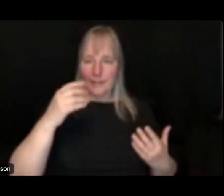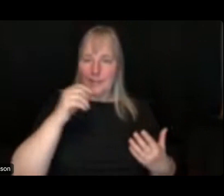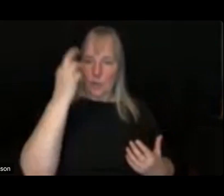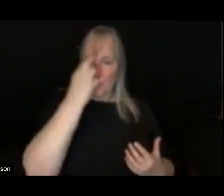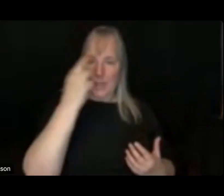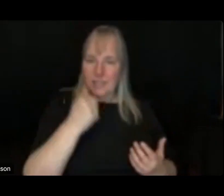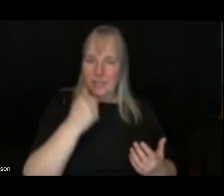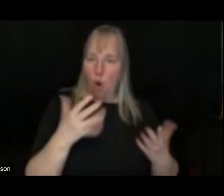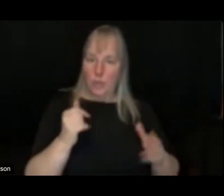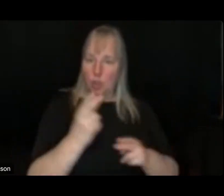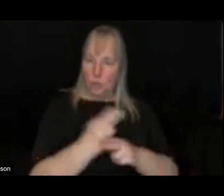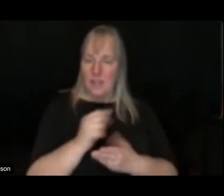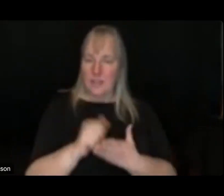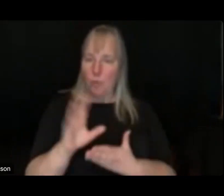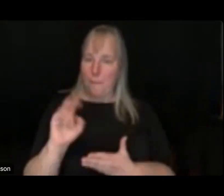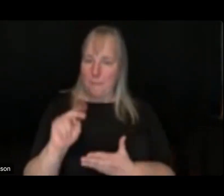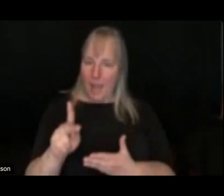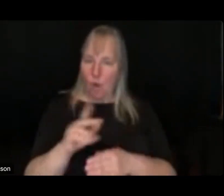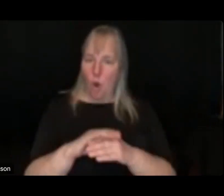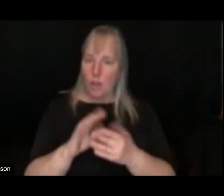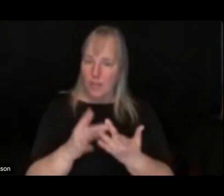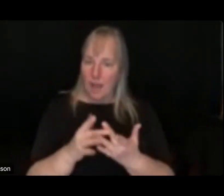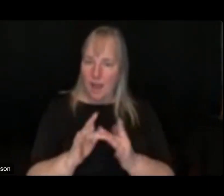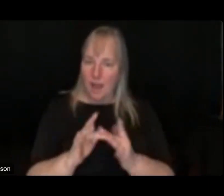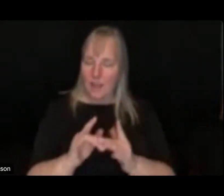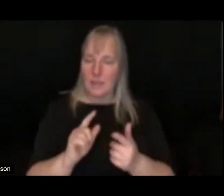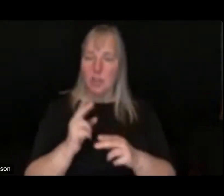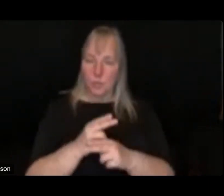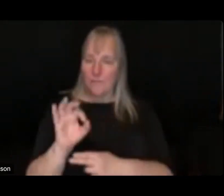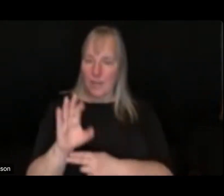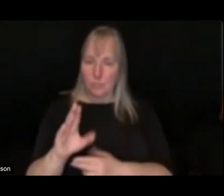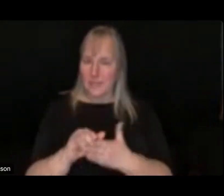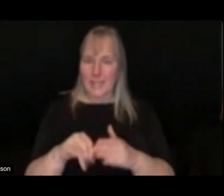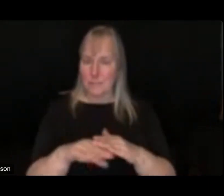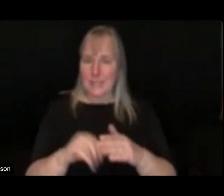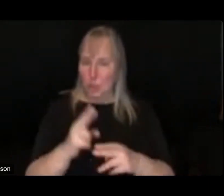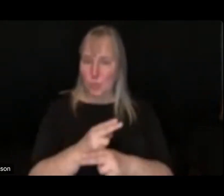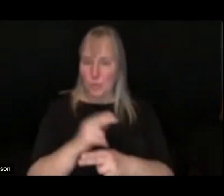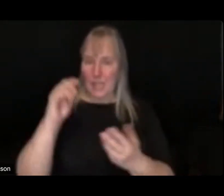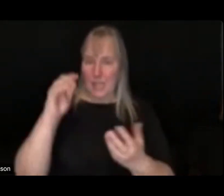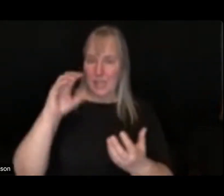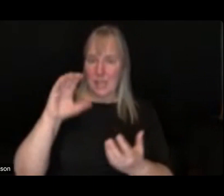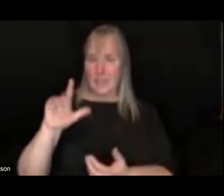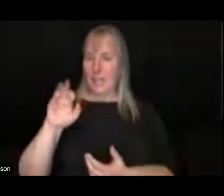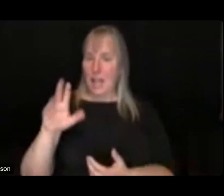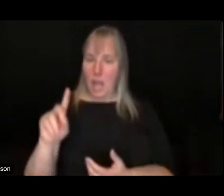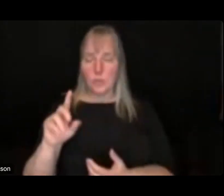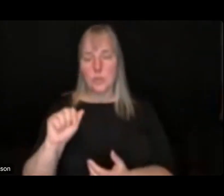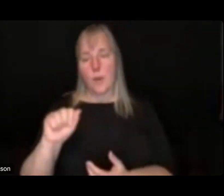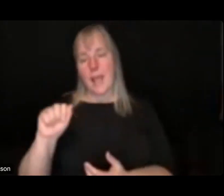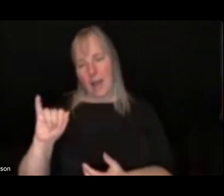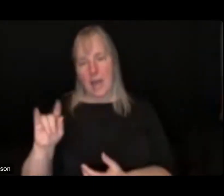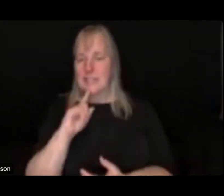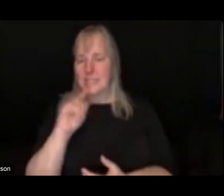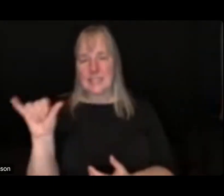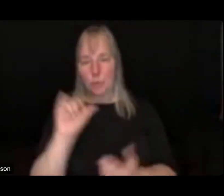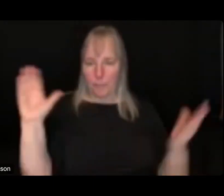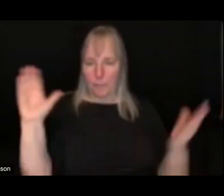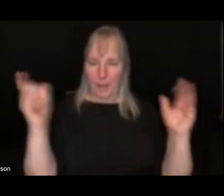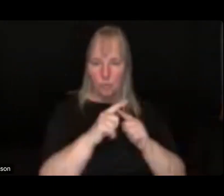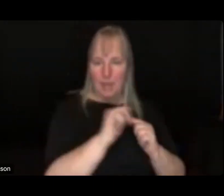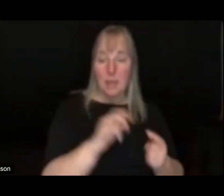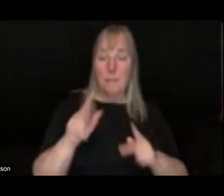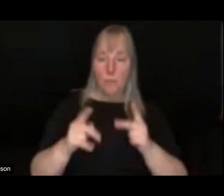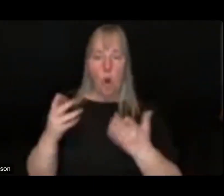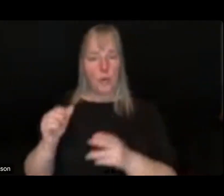using Facebook and all, which is essentially using the cloud. And so I think AI is in a way similar. Right now, people are using AI, and to